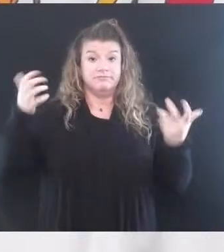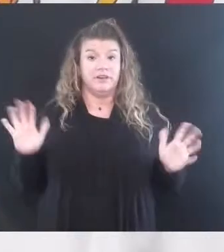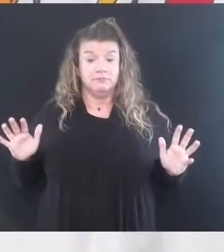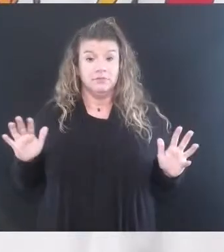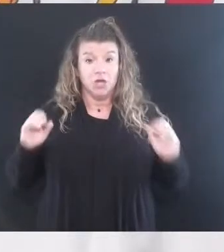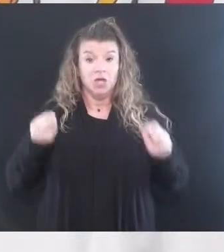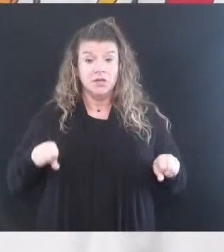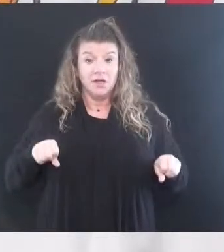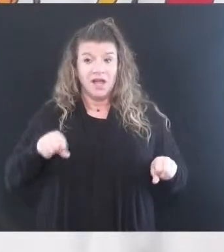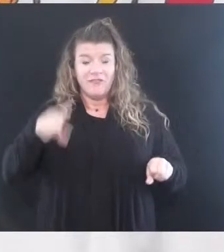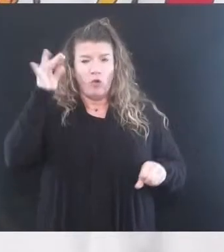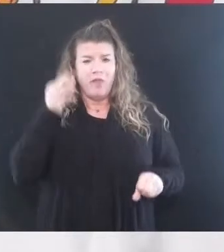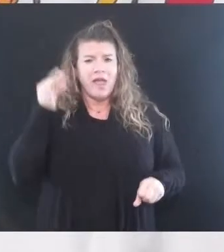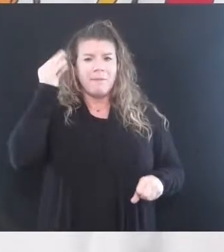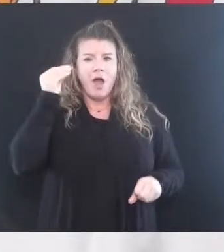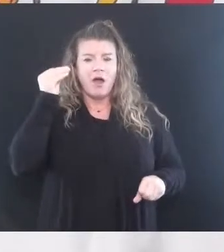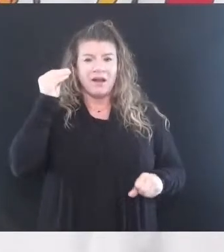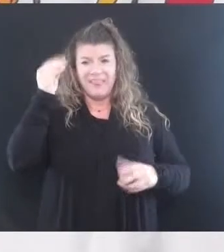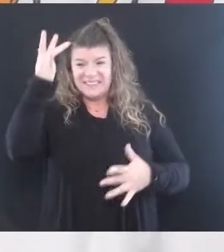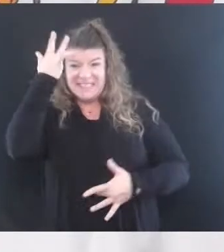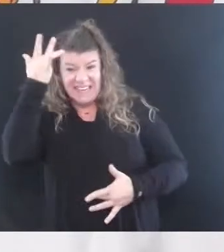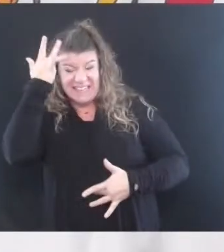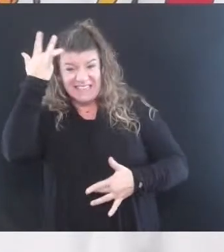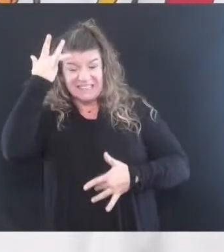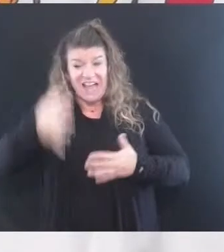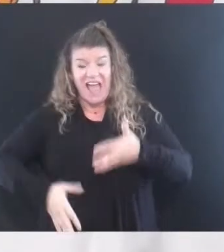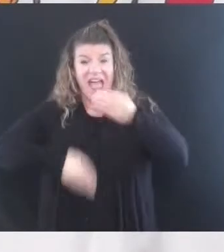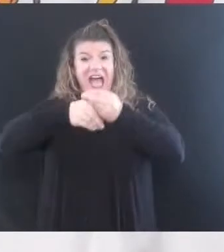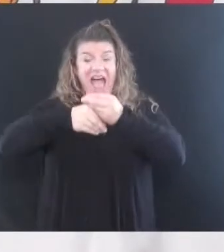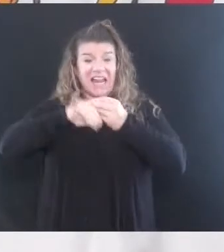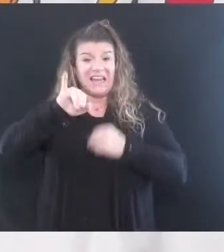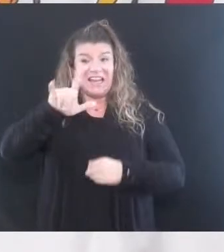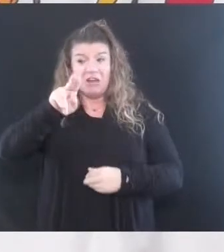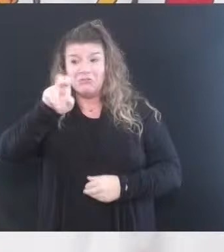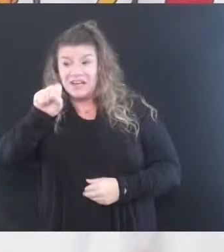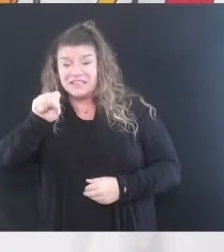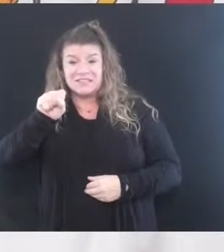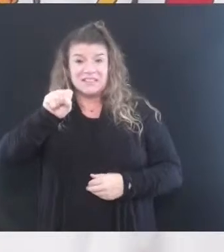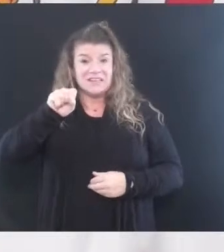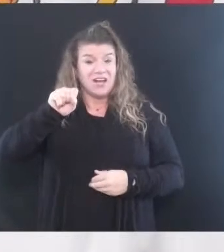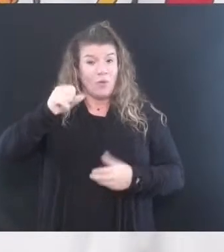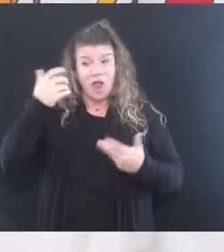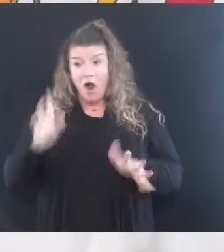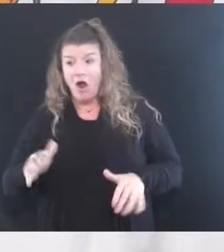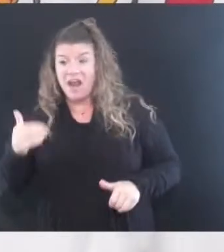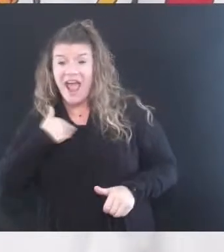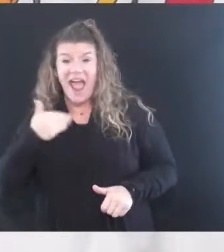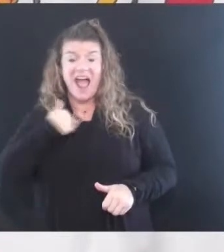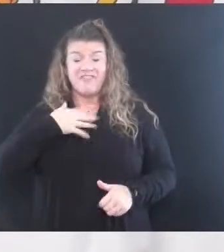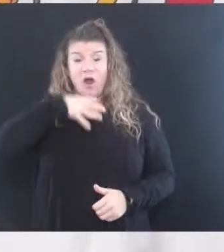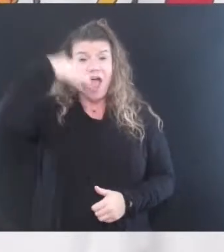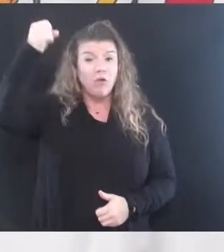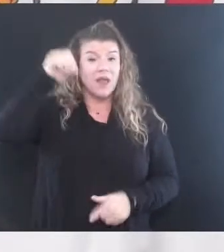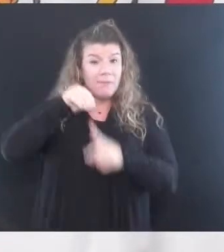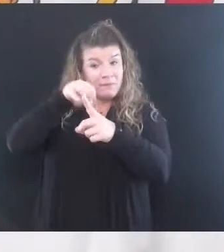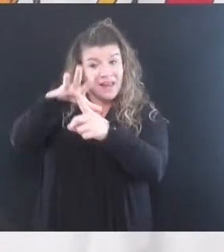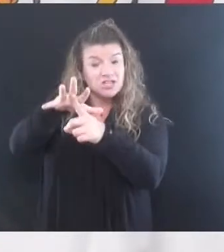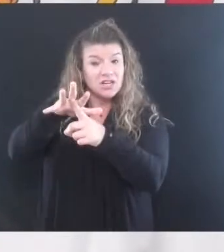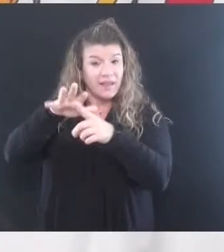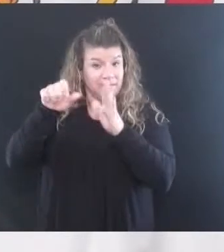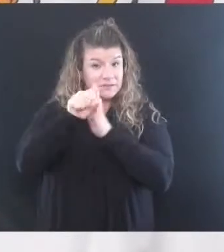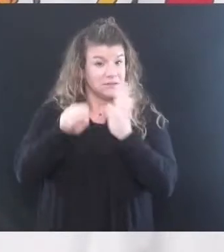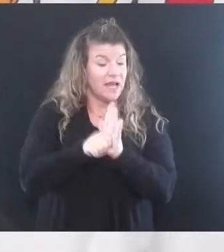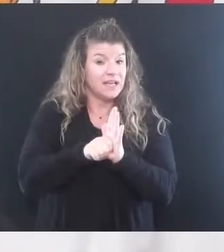You know, when you think of all the sickness that we have in West Virginia and the chronic illnesses and all the and how the